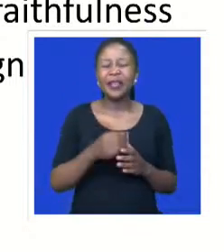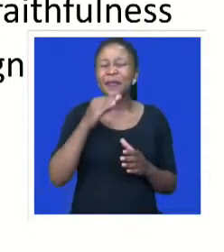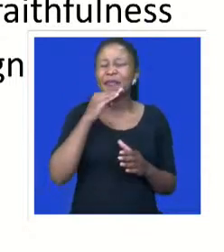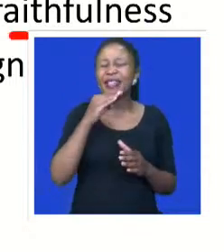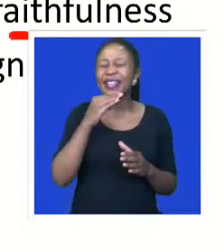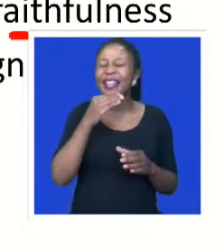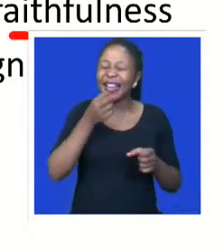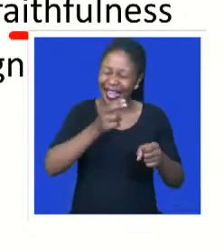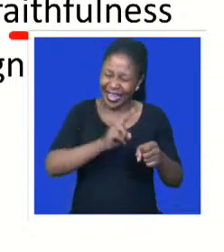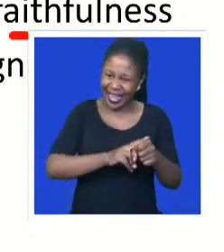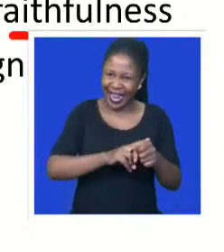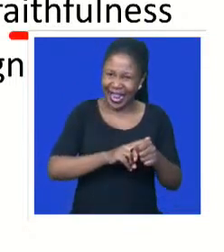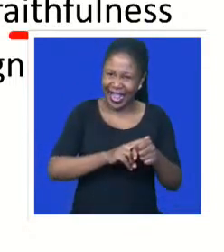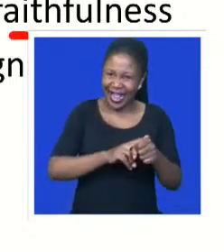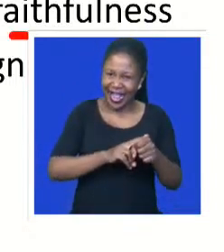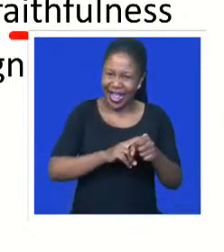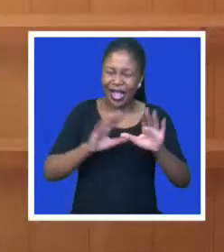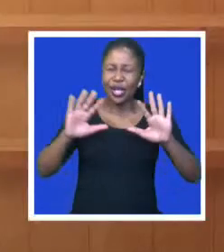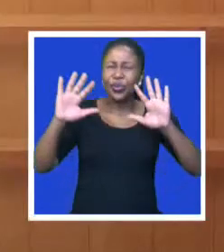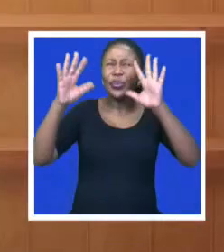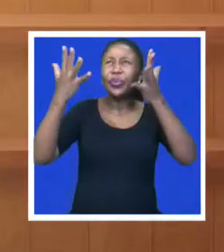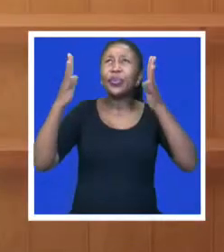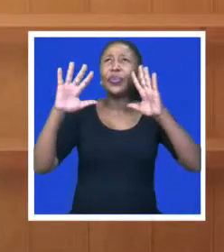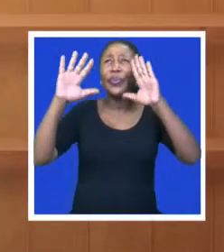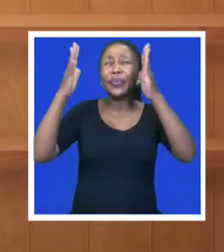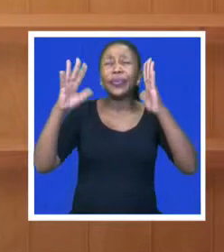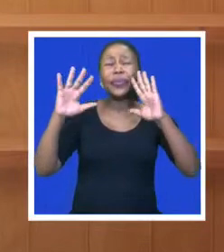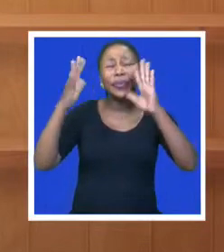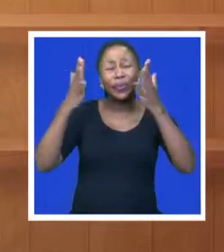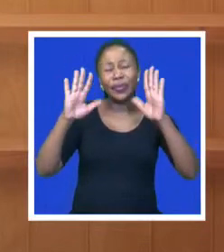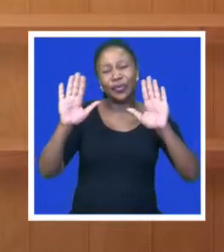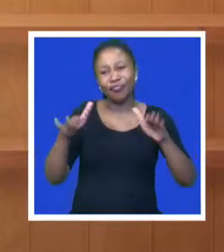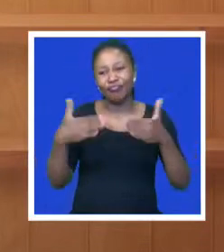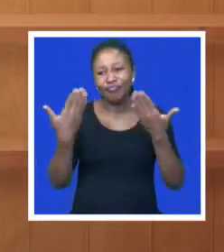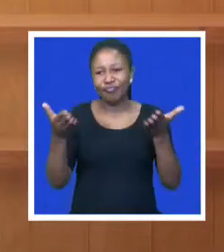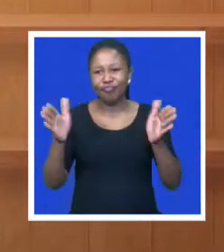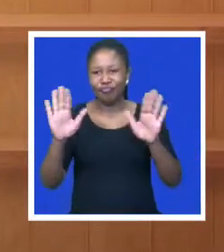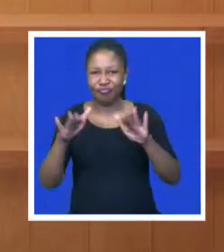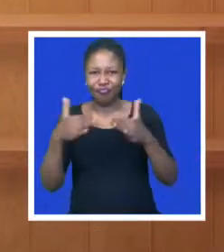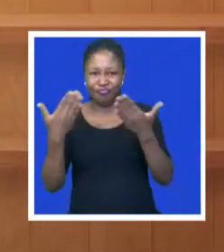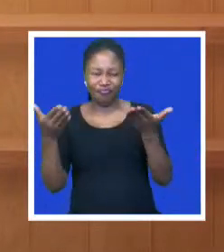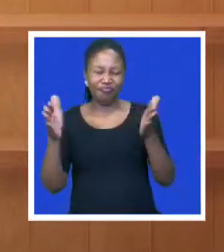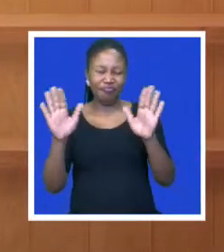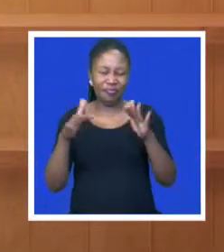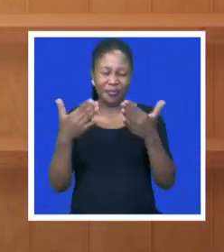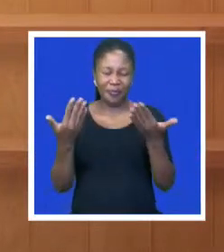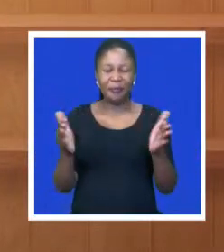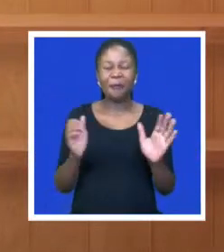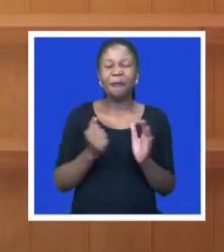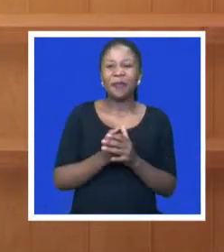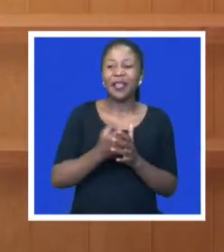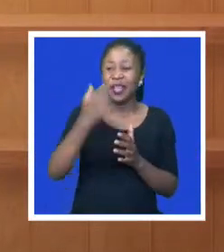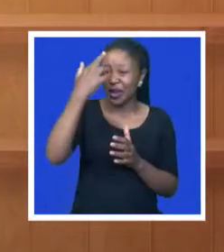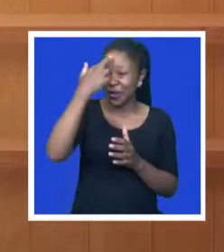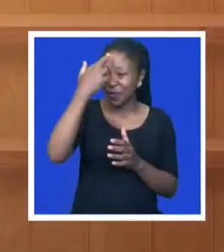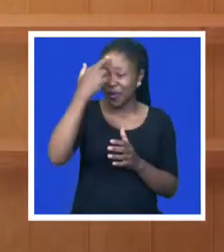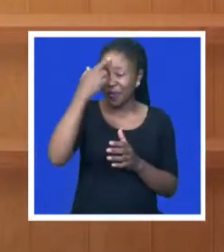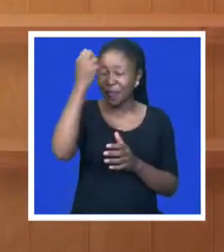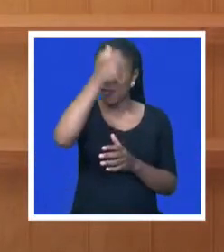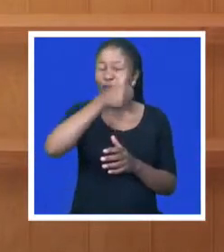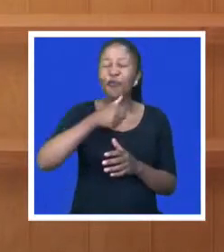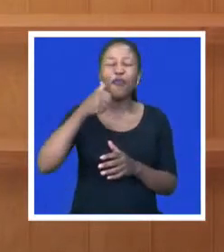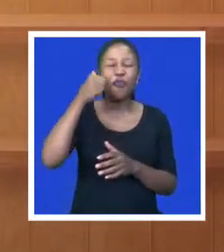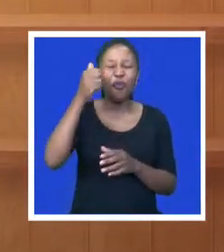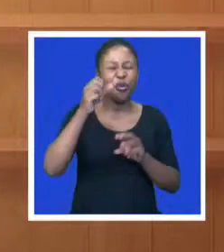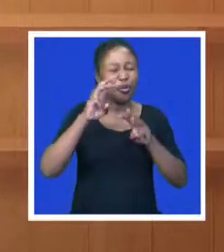covenant's faithfulness. Remember, dear Elena, God promised that he would bring a Messiah. Let